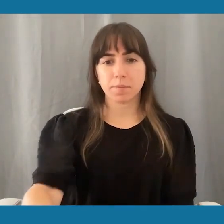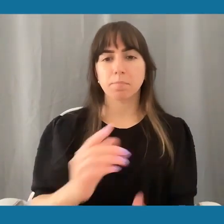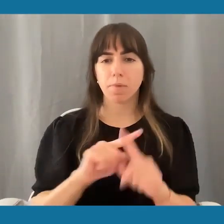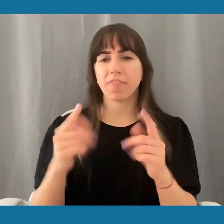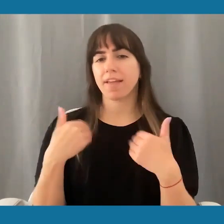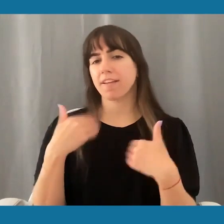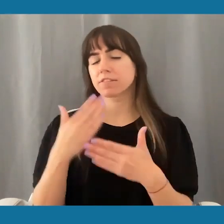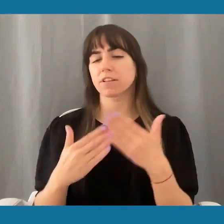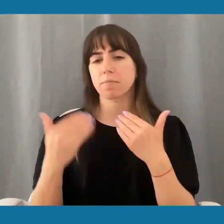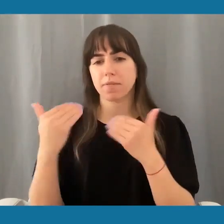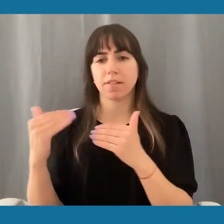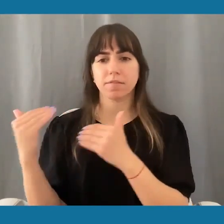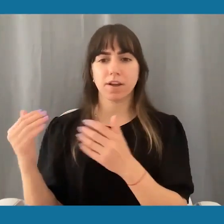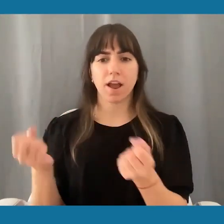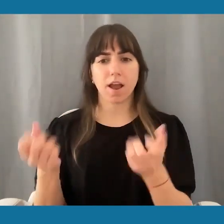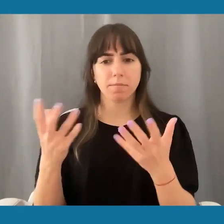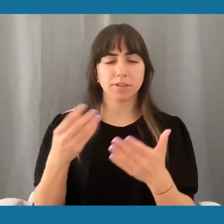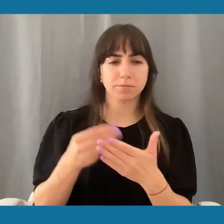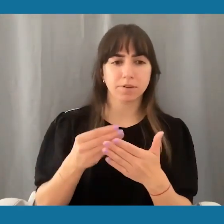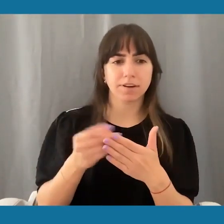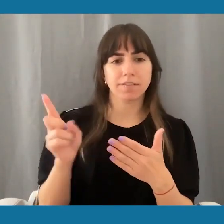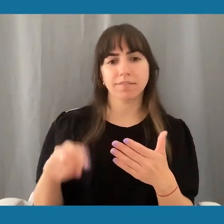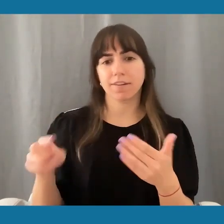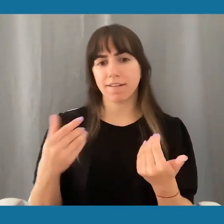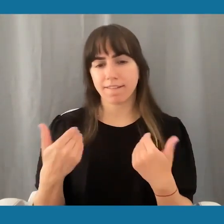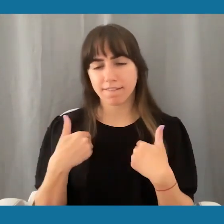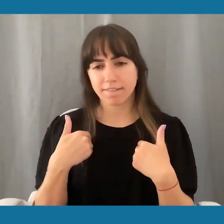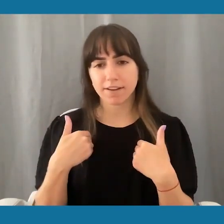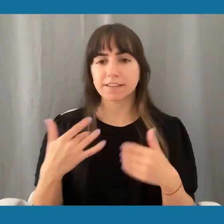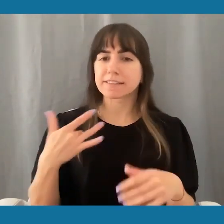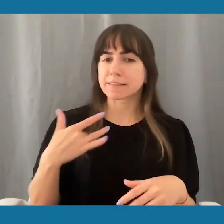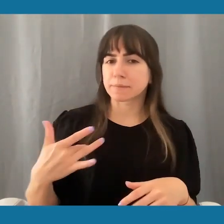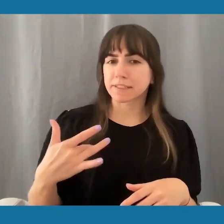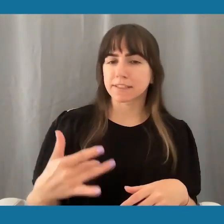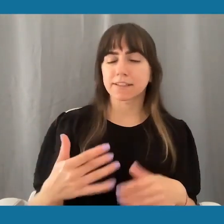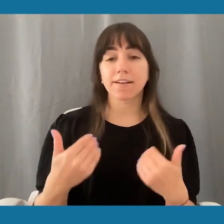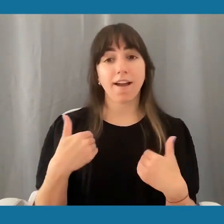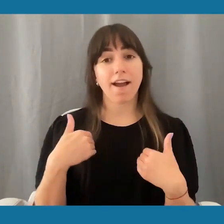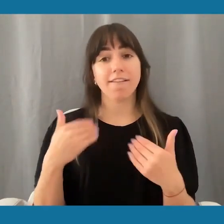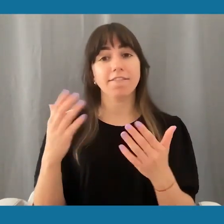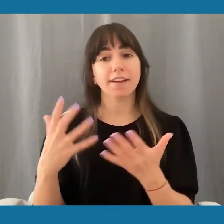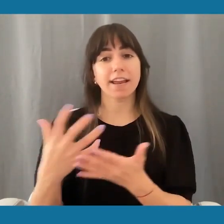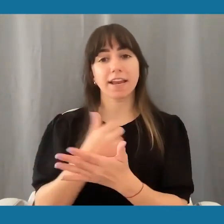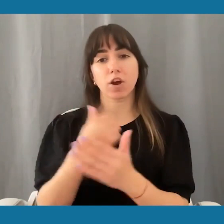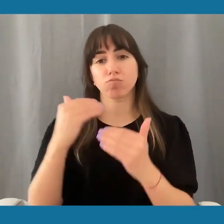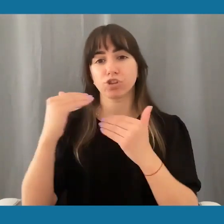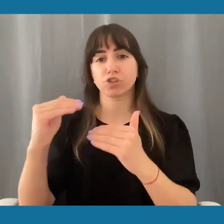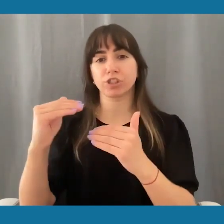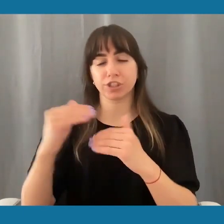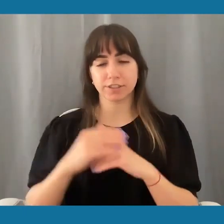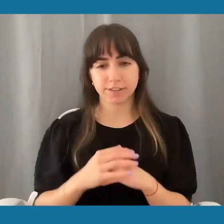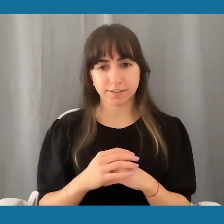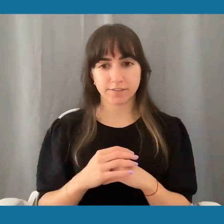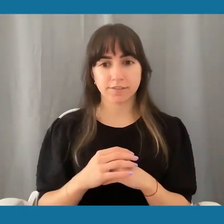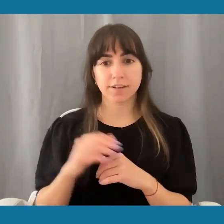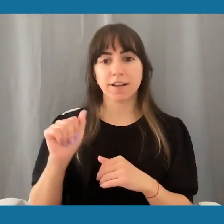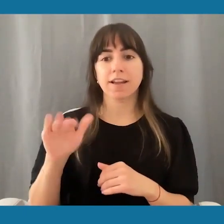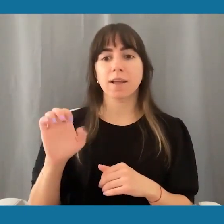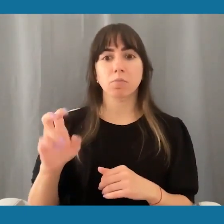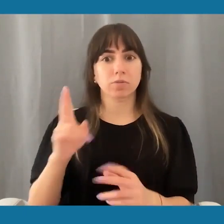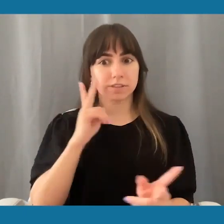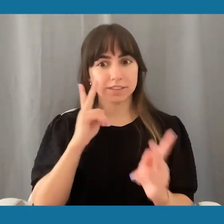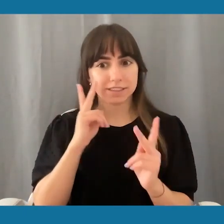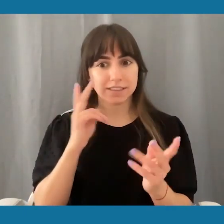have. They typically also have income restrictions. ABLE solves how much money you can have.